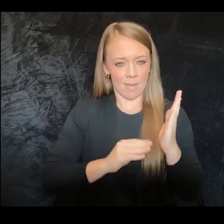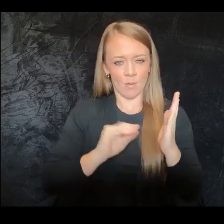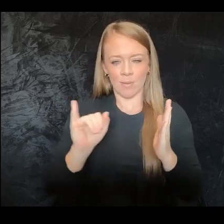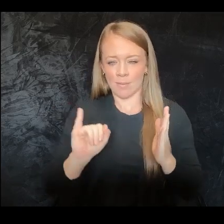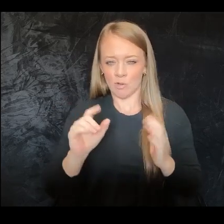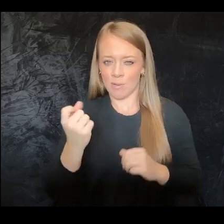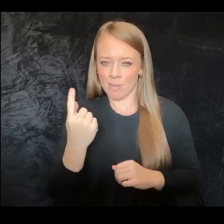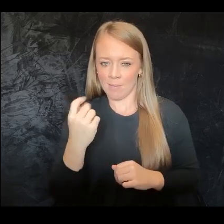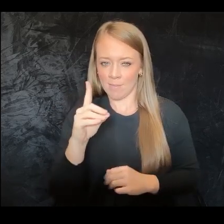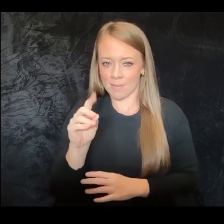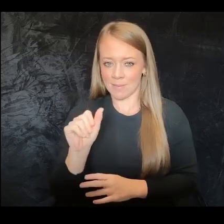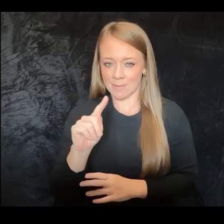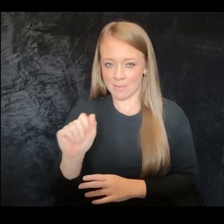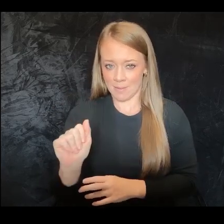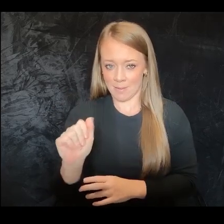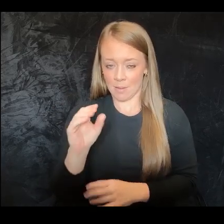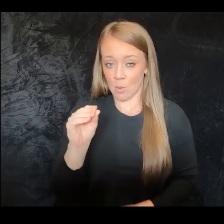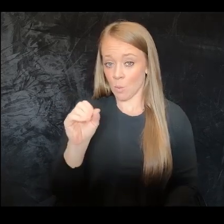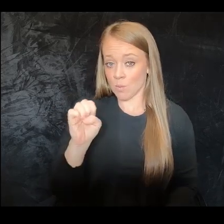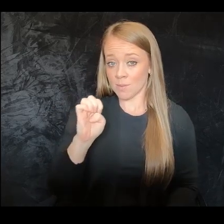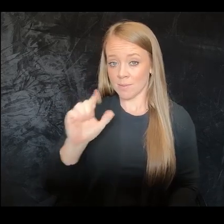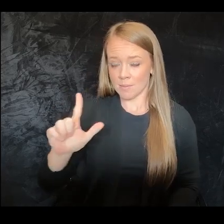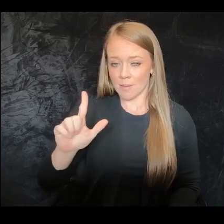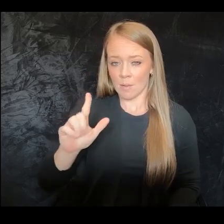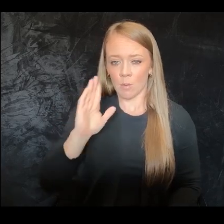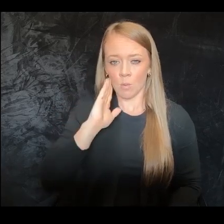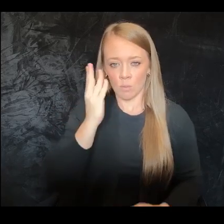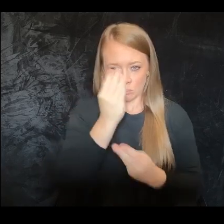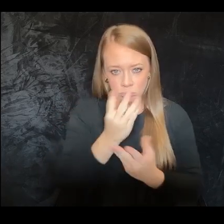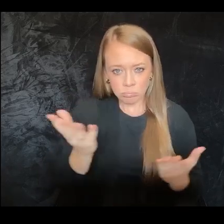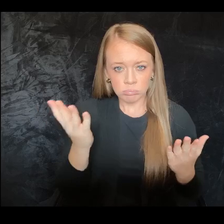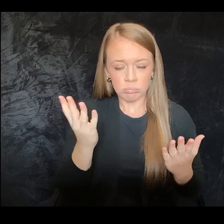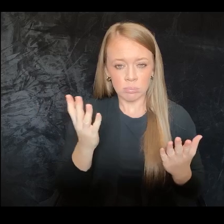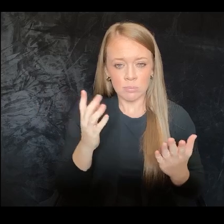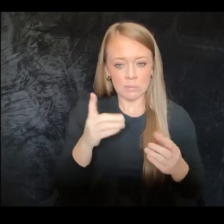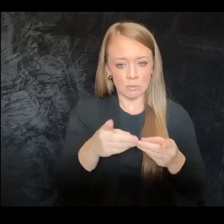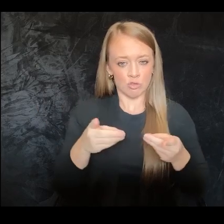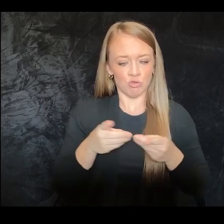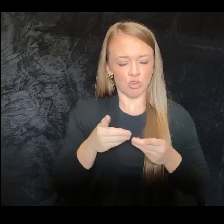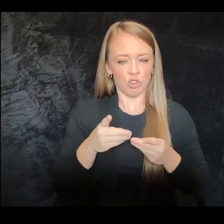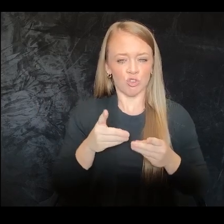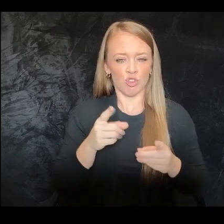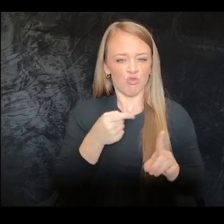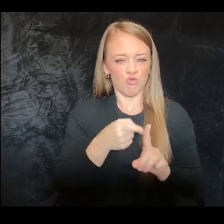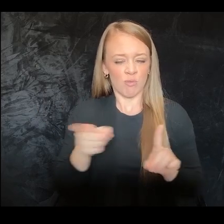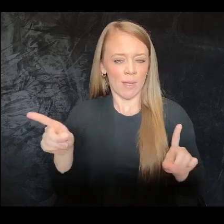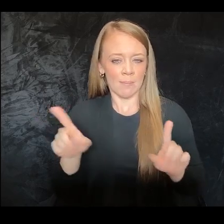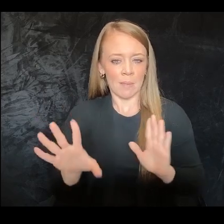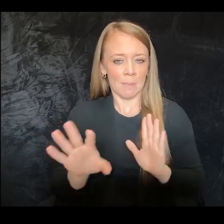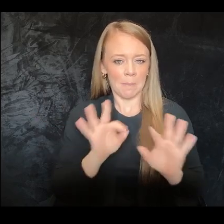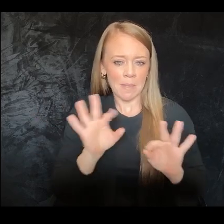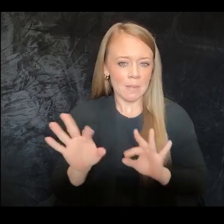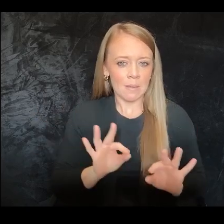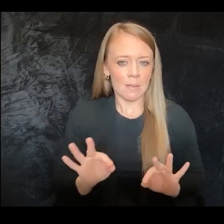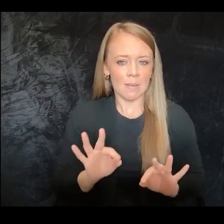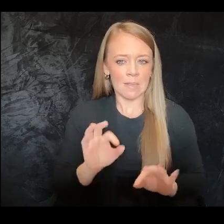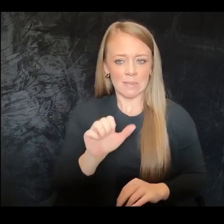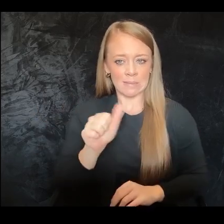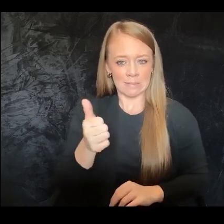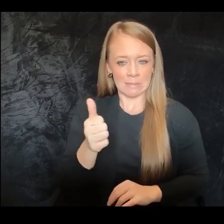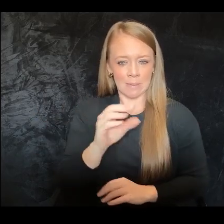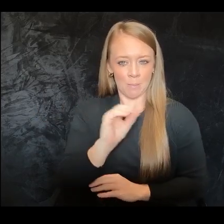data. The OSEAL instructs districts to randomly select and then review 10%